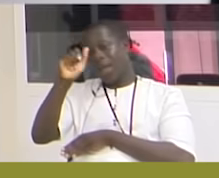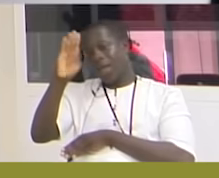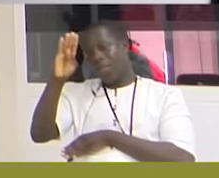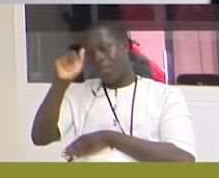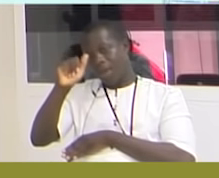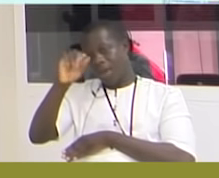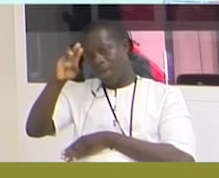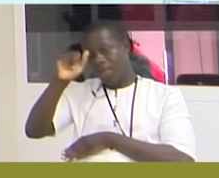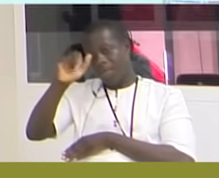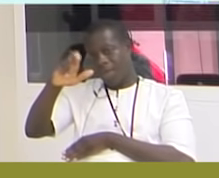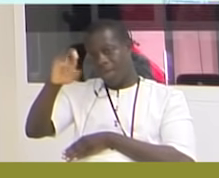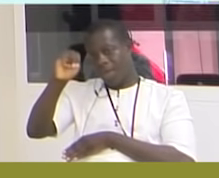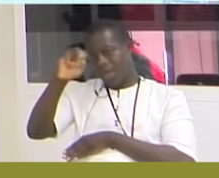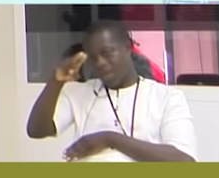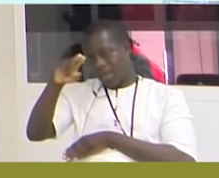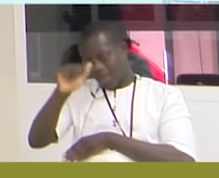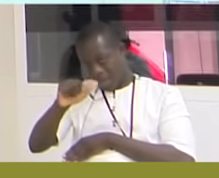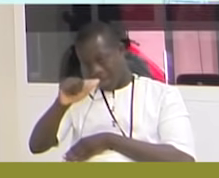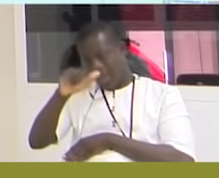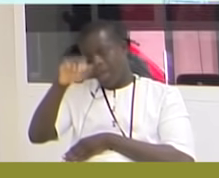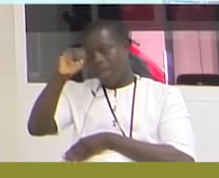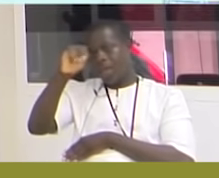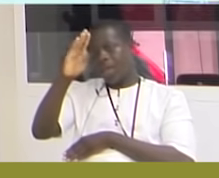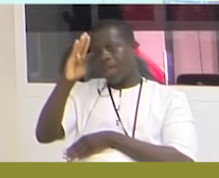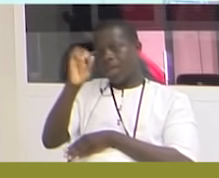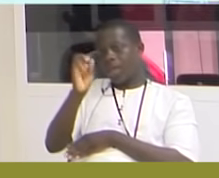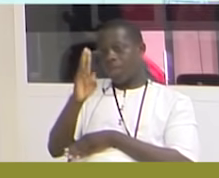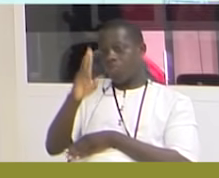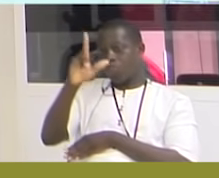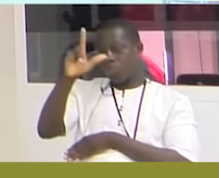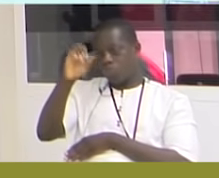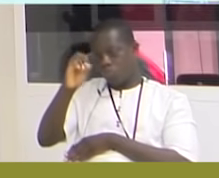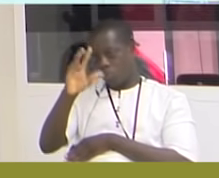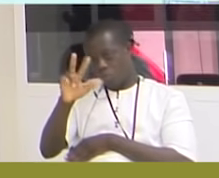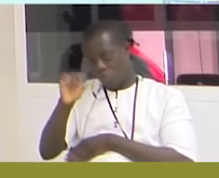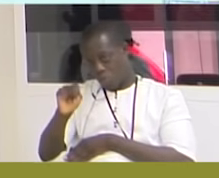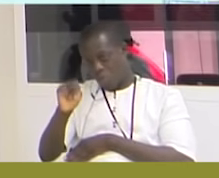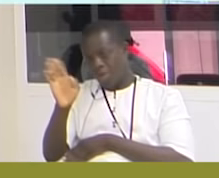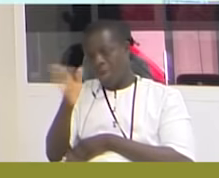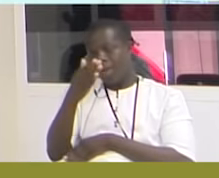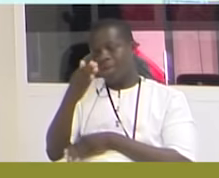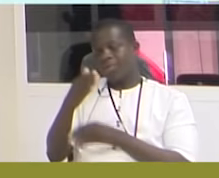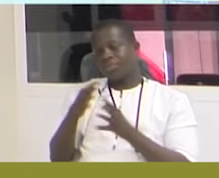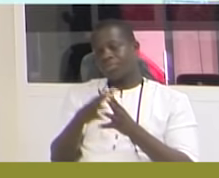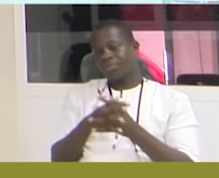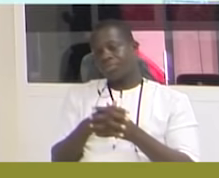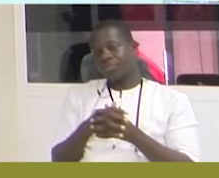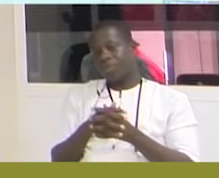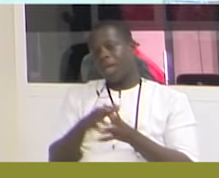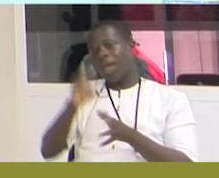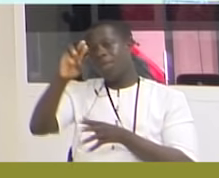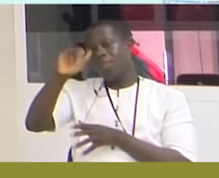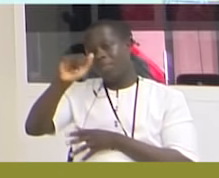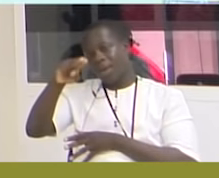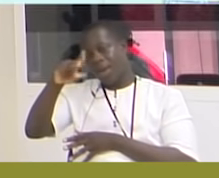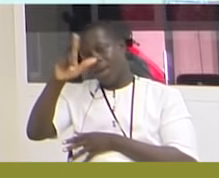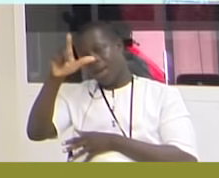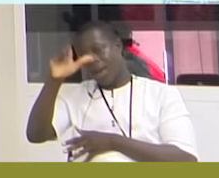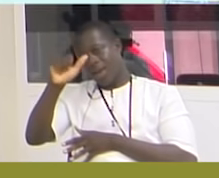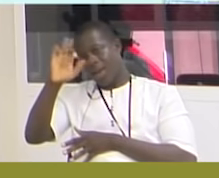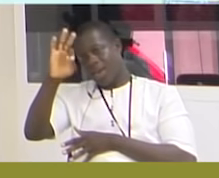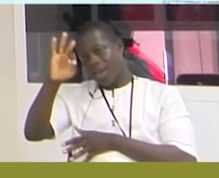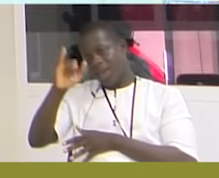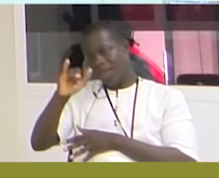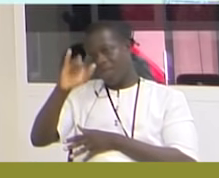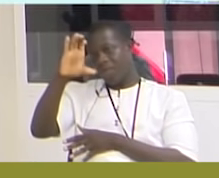Masire Jame, bokangen ci ñi reey gaay feka Daba Marena, Manla Fikor, ak ñeneen ñi nga xamne